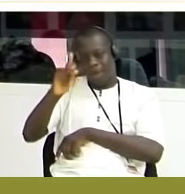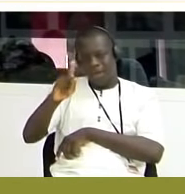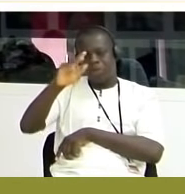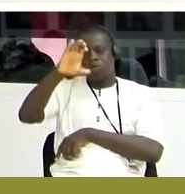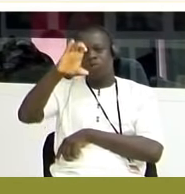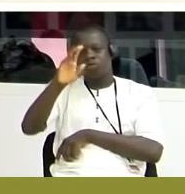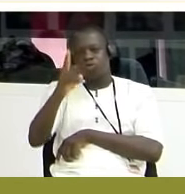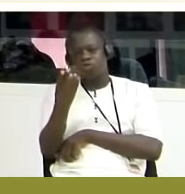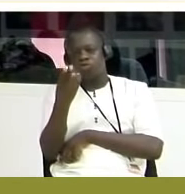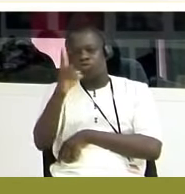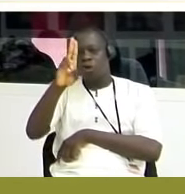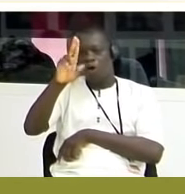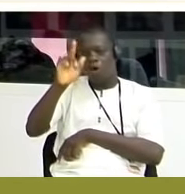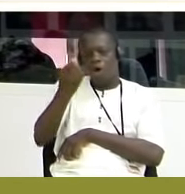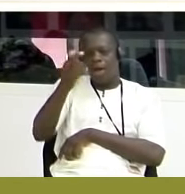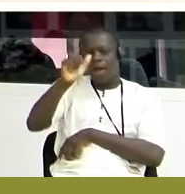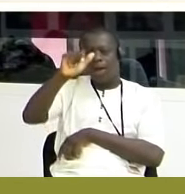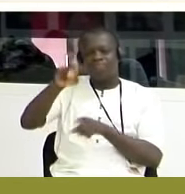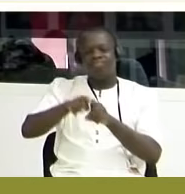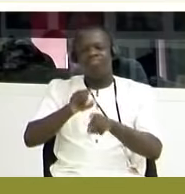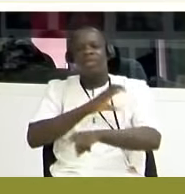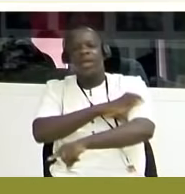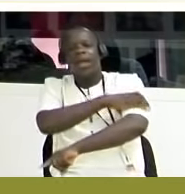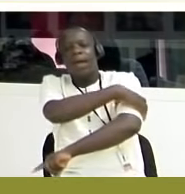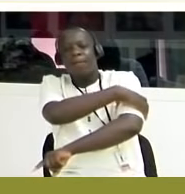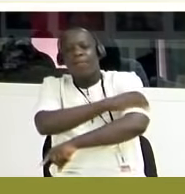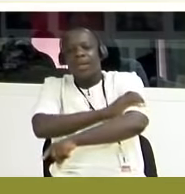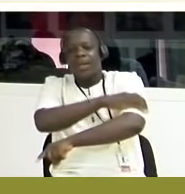Suare, Captain Amadou Suare,